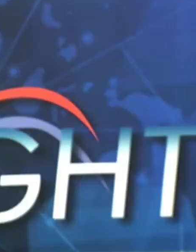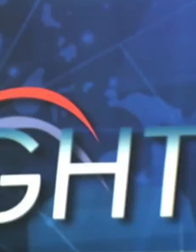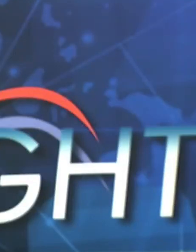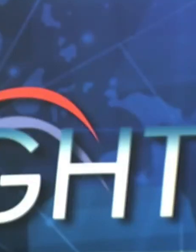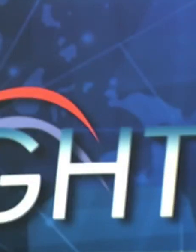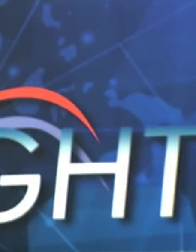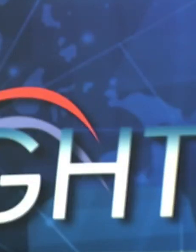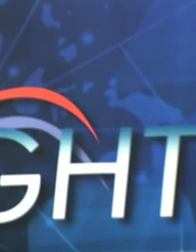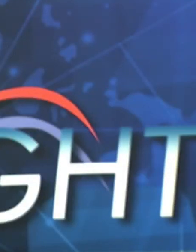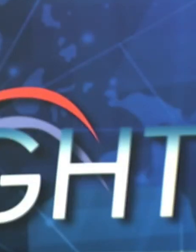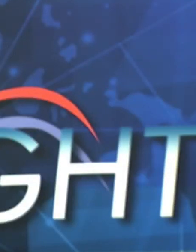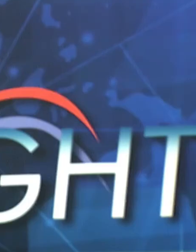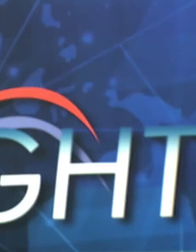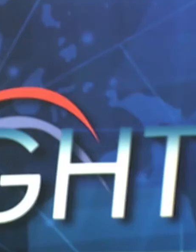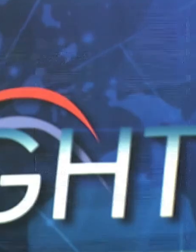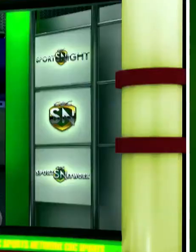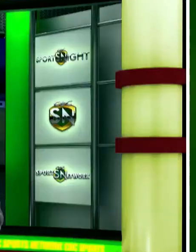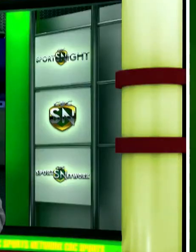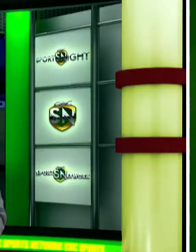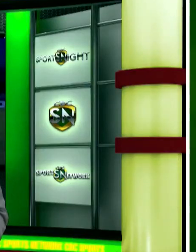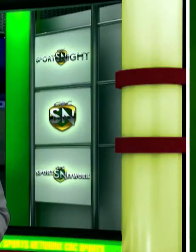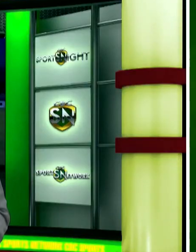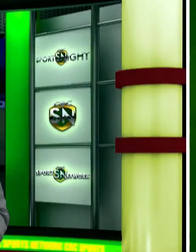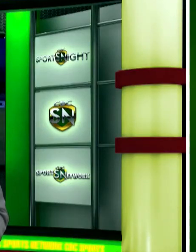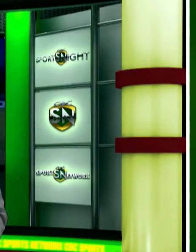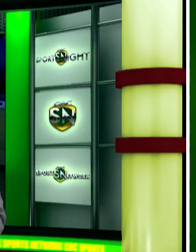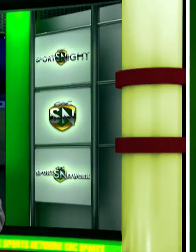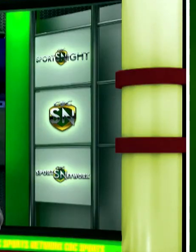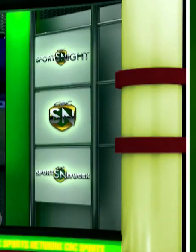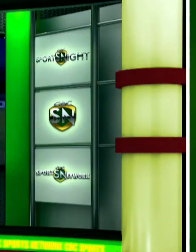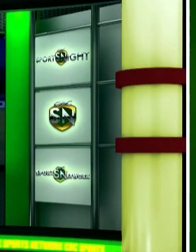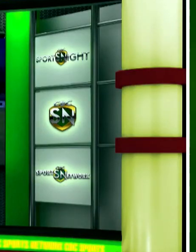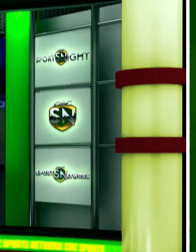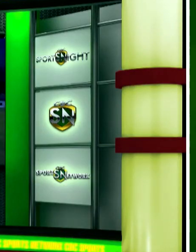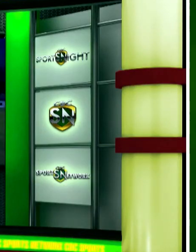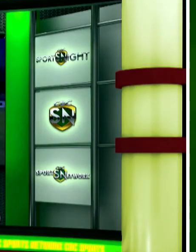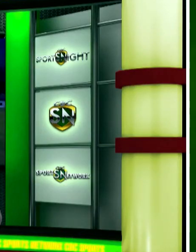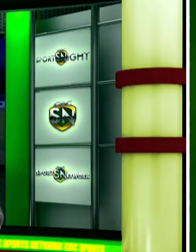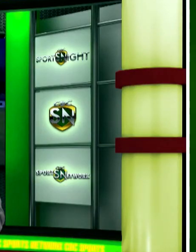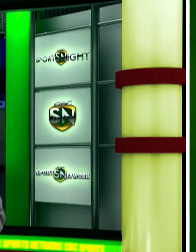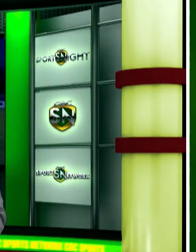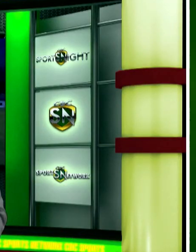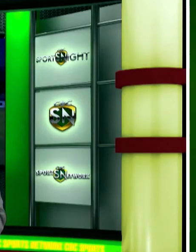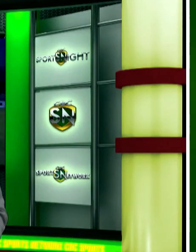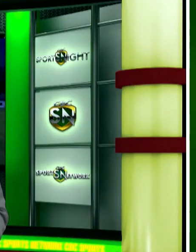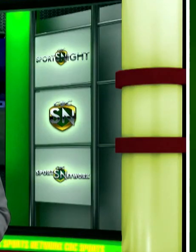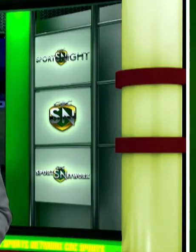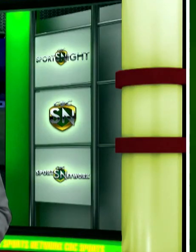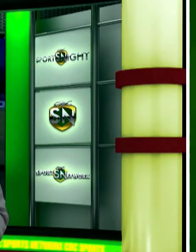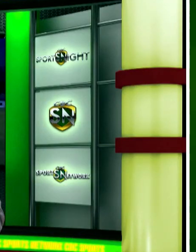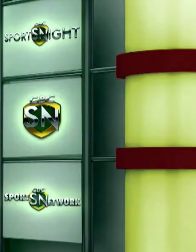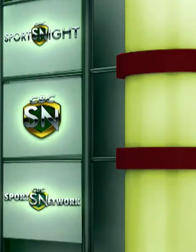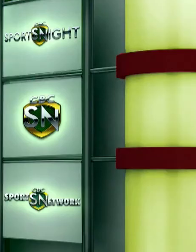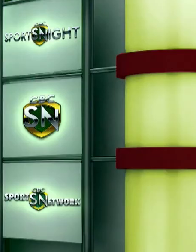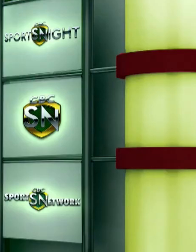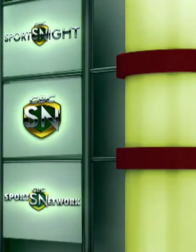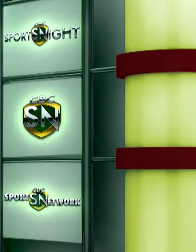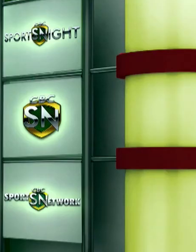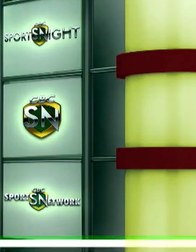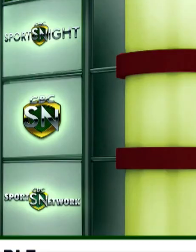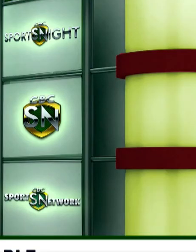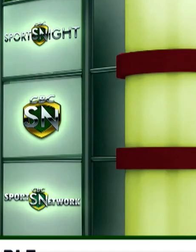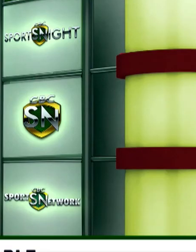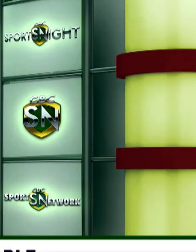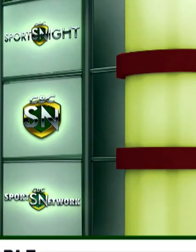Okay, let's go back over to Damien for the second half in sports. A lot of football coming up. Yeah, definitely, Shane. The season